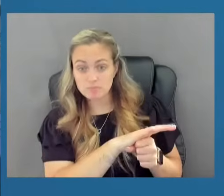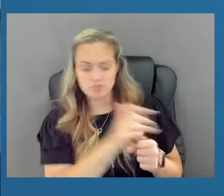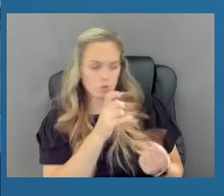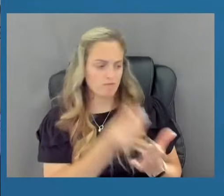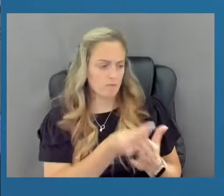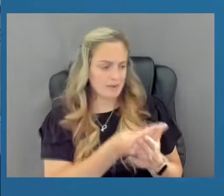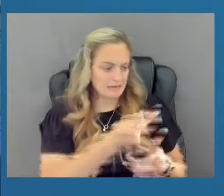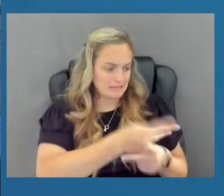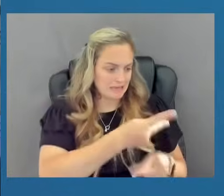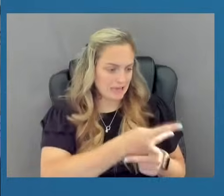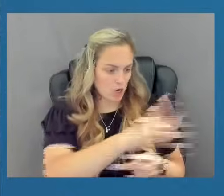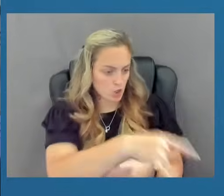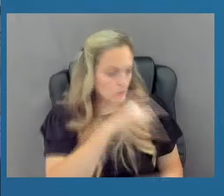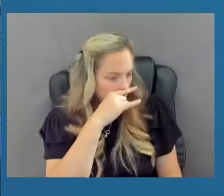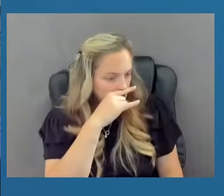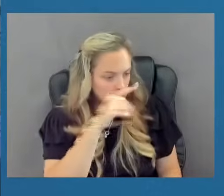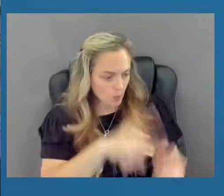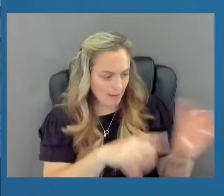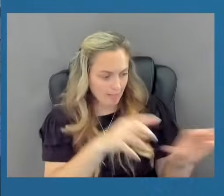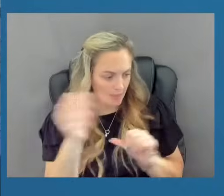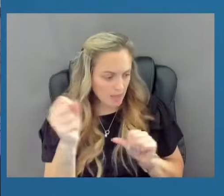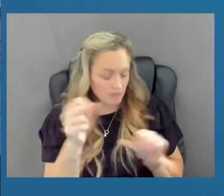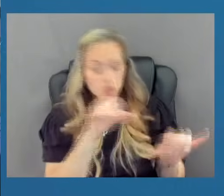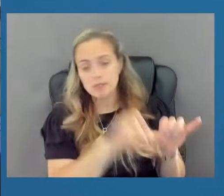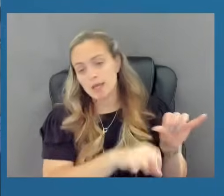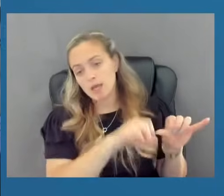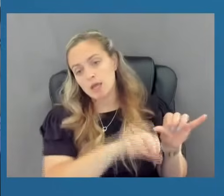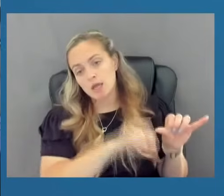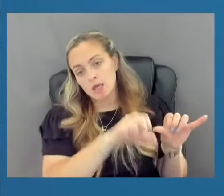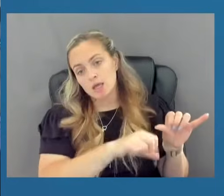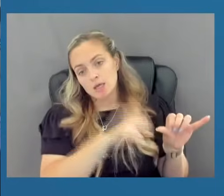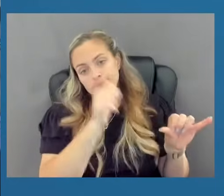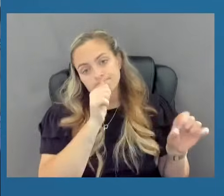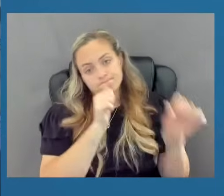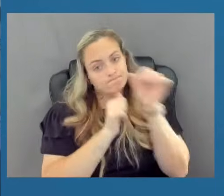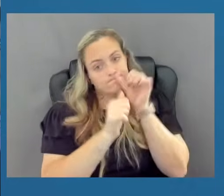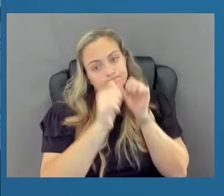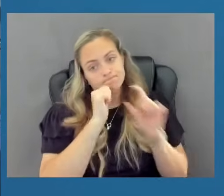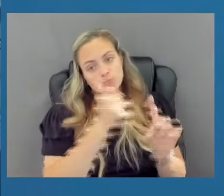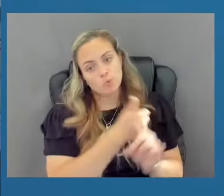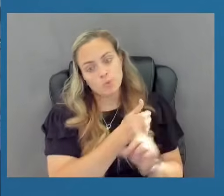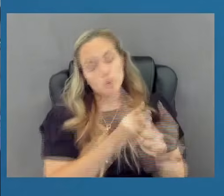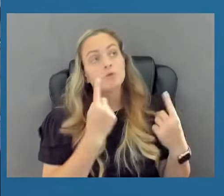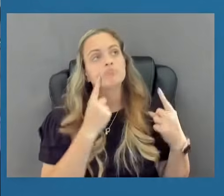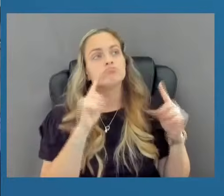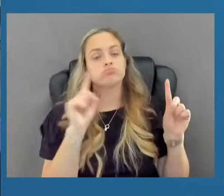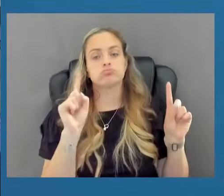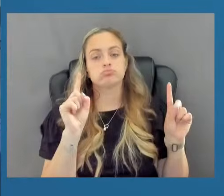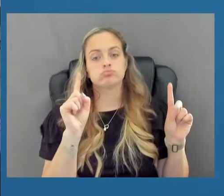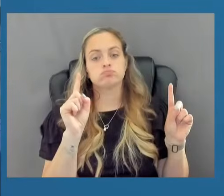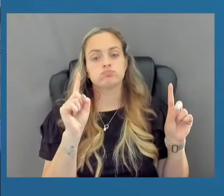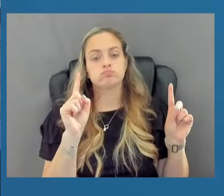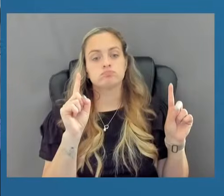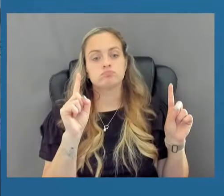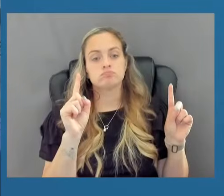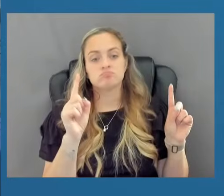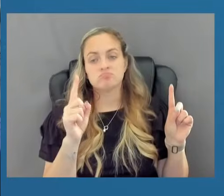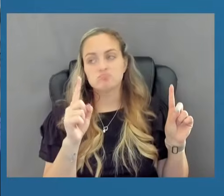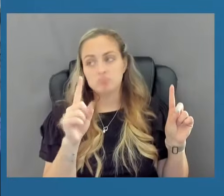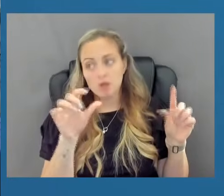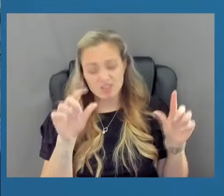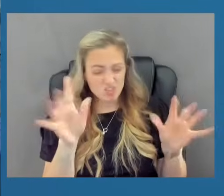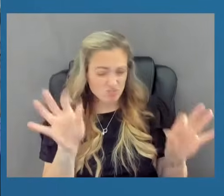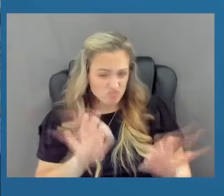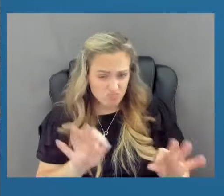of their kids. So they stay, they endure the abuse, and finally, through our small way, we can make a difference in at least a